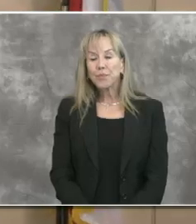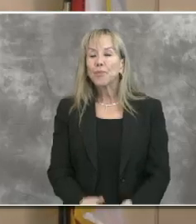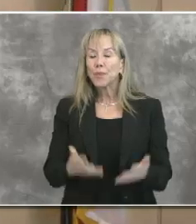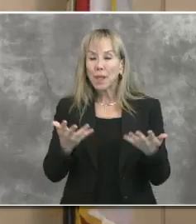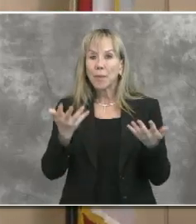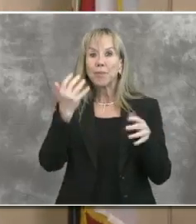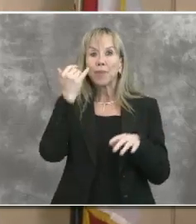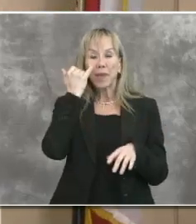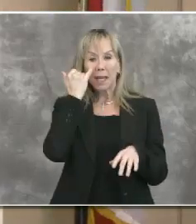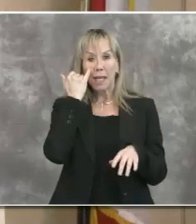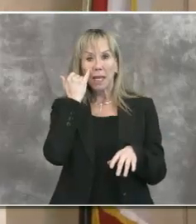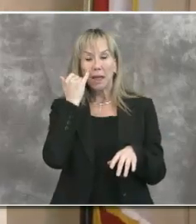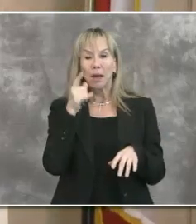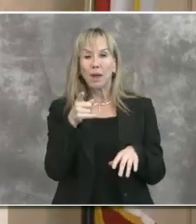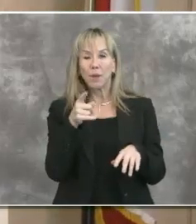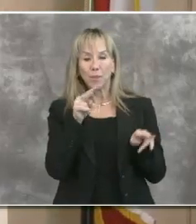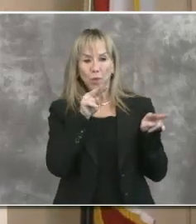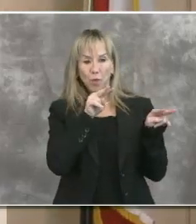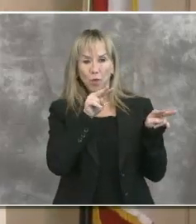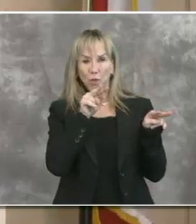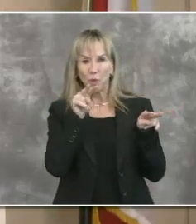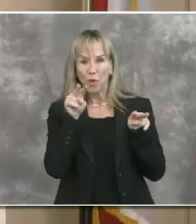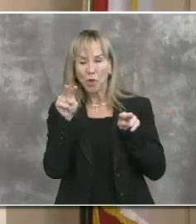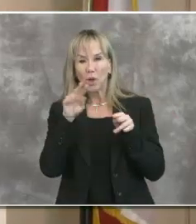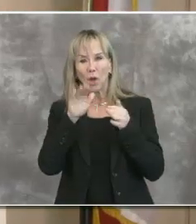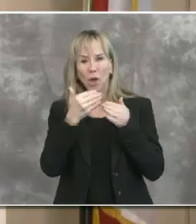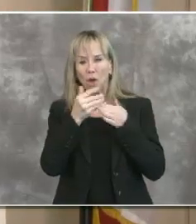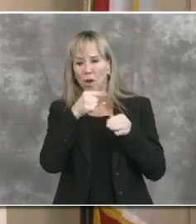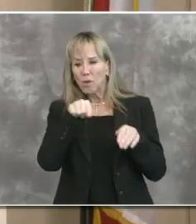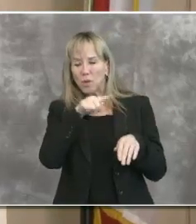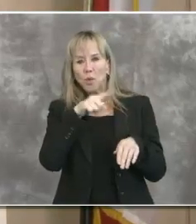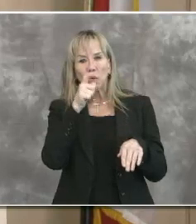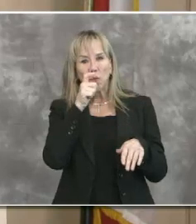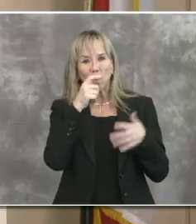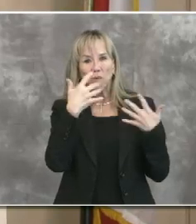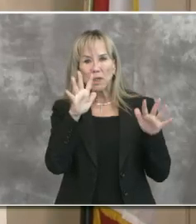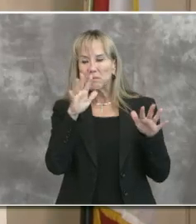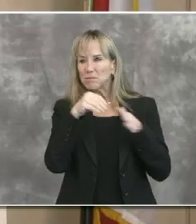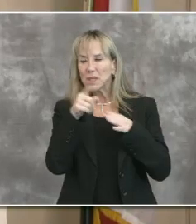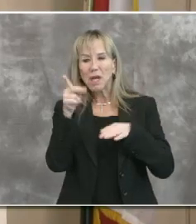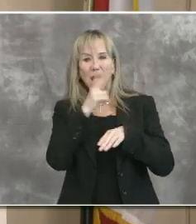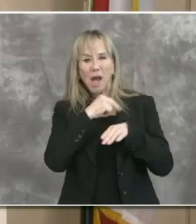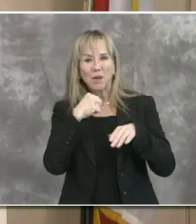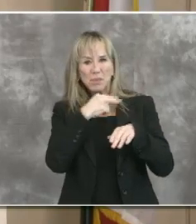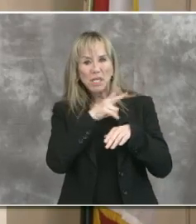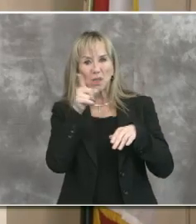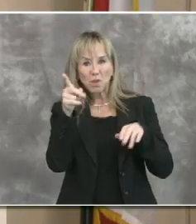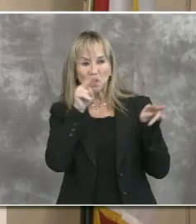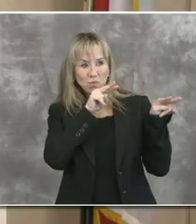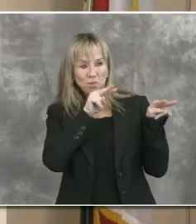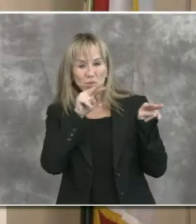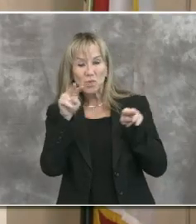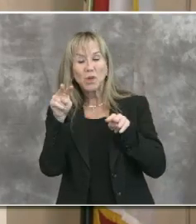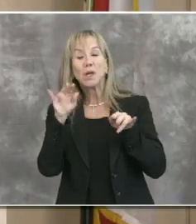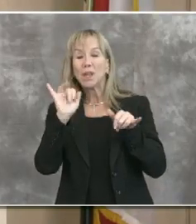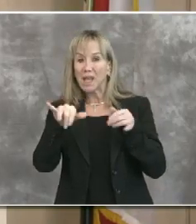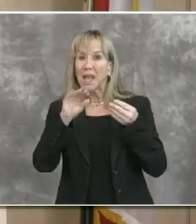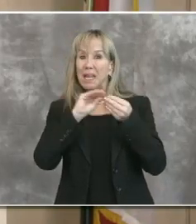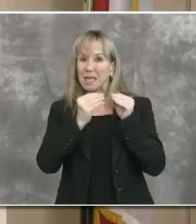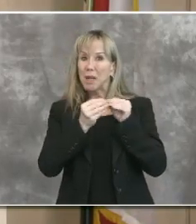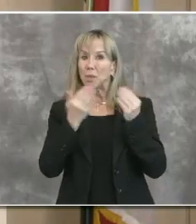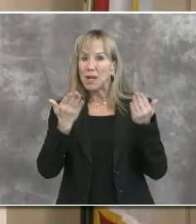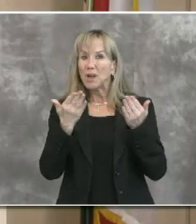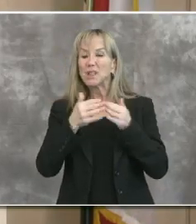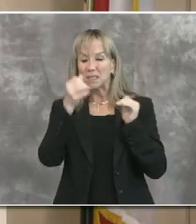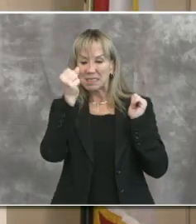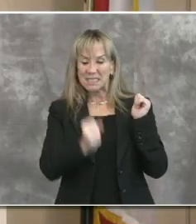Certainly, if you look at all of the hospitalizations across the county, our numbers are higher in our